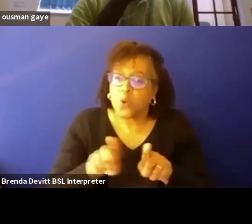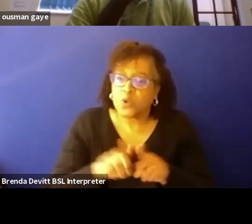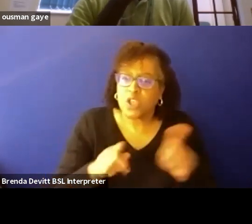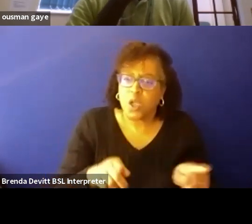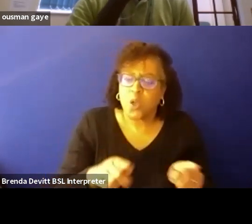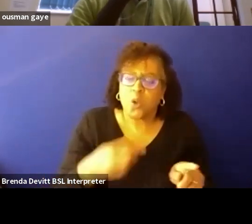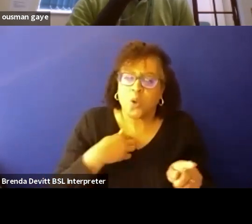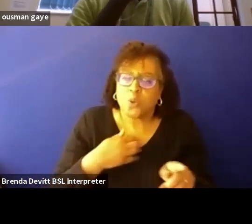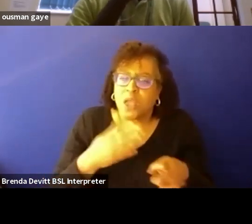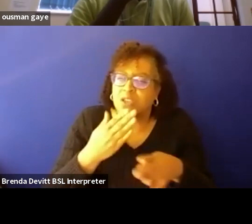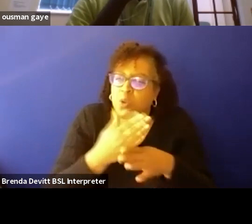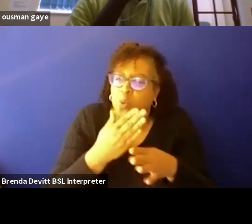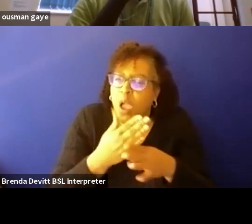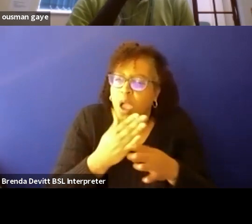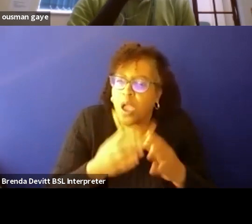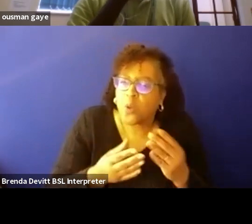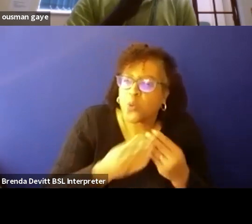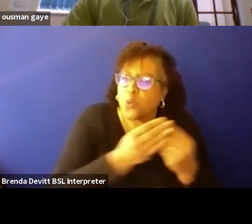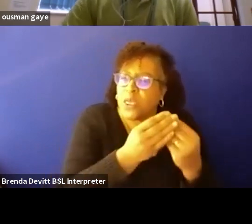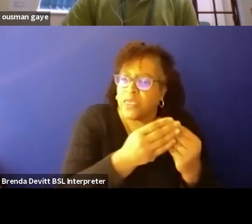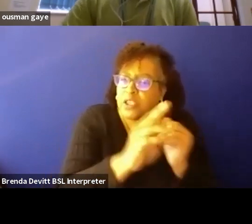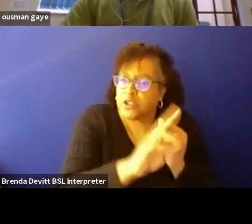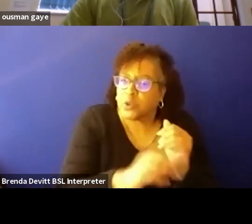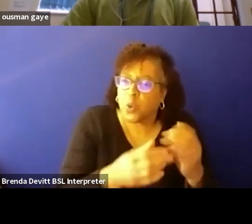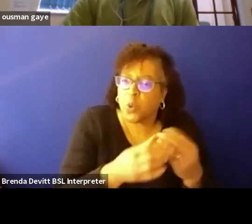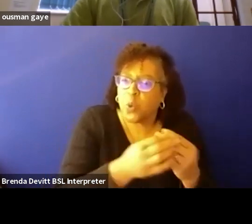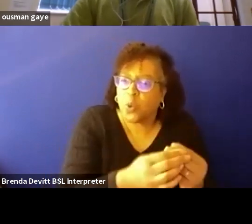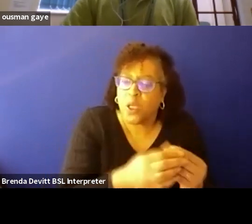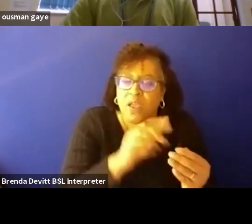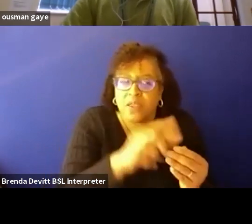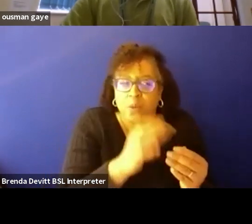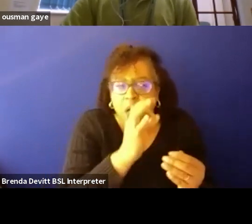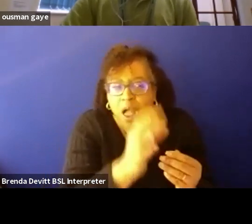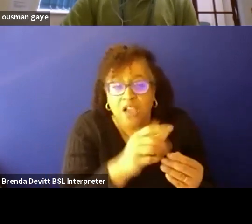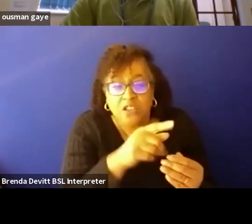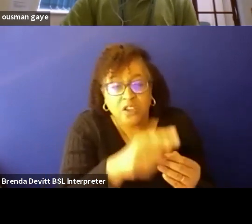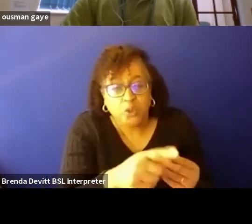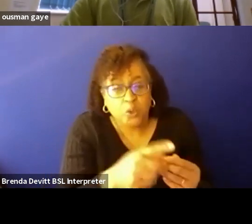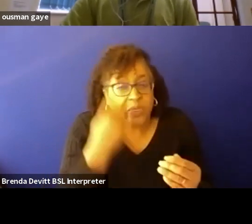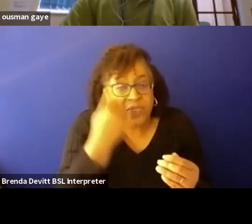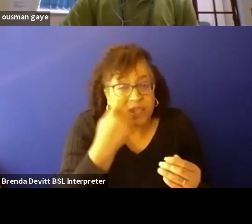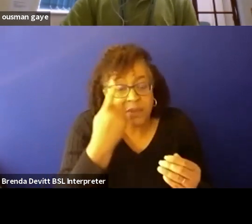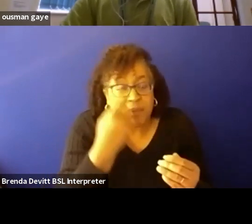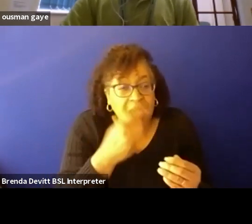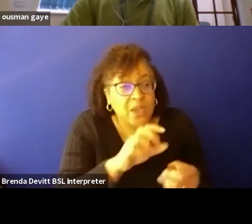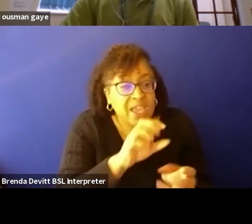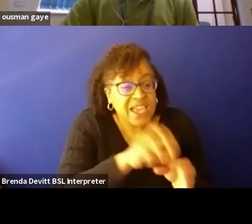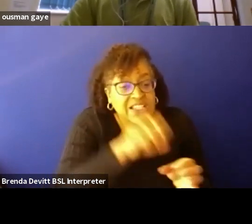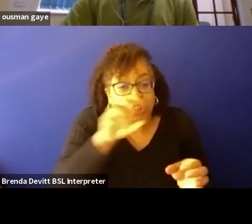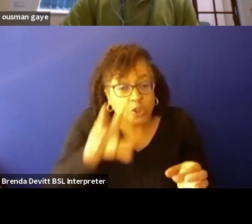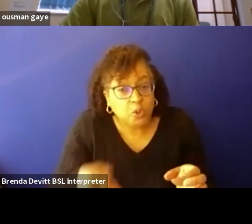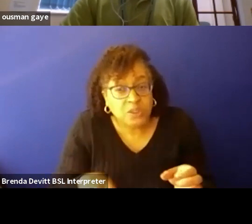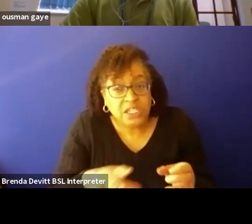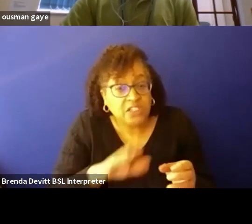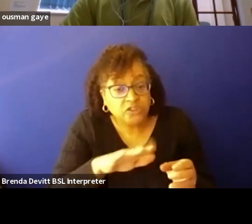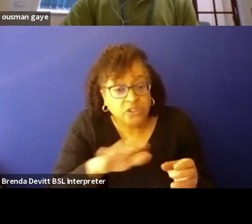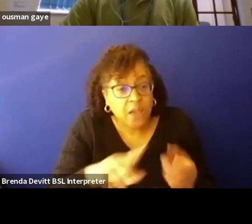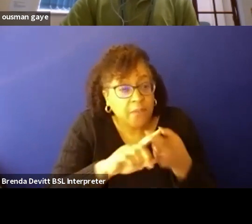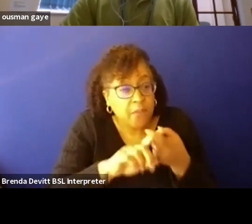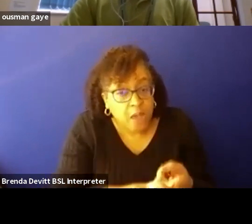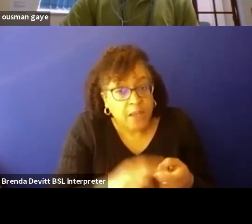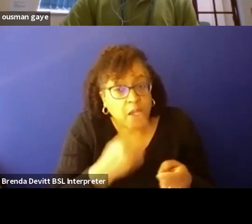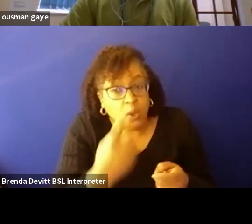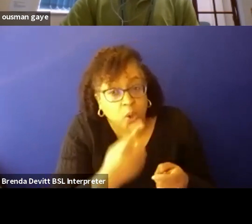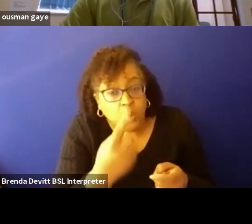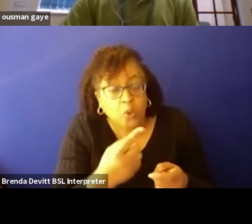of exclusion if there's an educational health and care plan involved. Right. And at that point, we would be involved in working with the school to